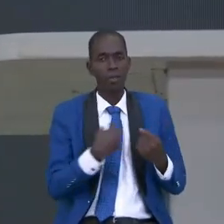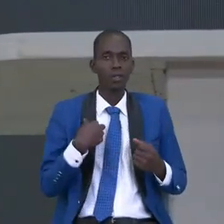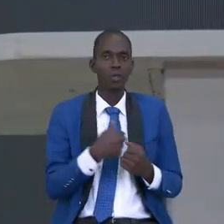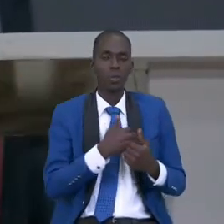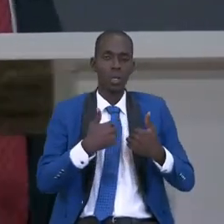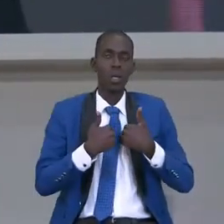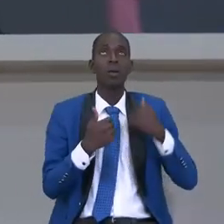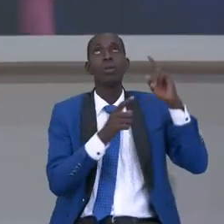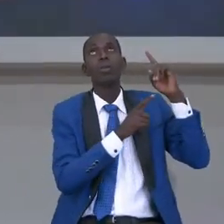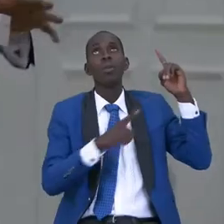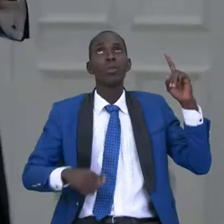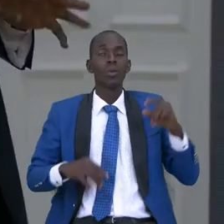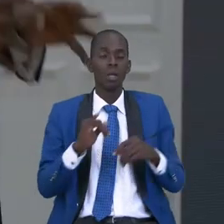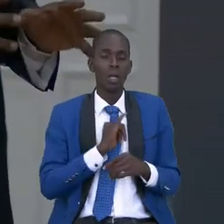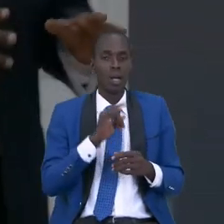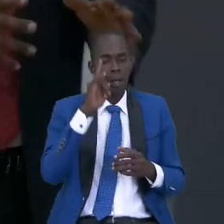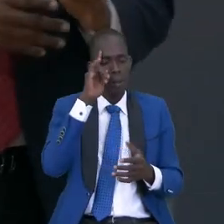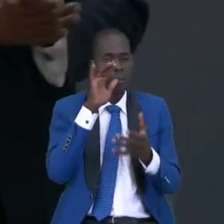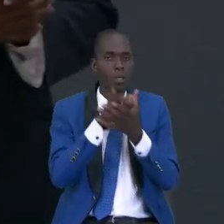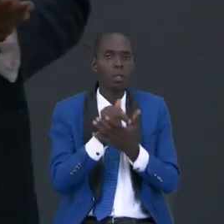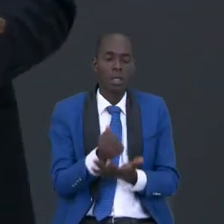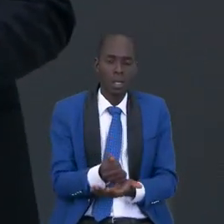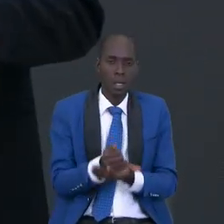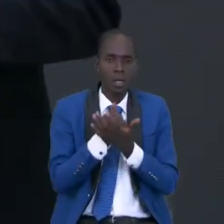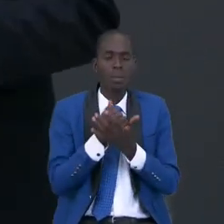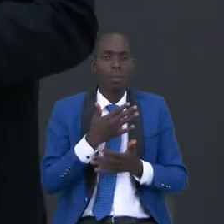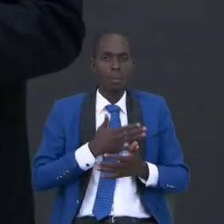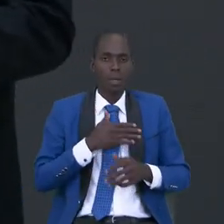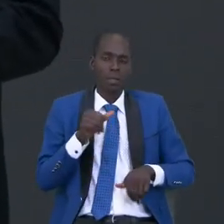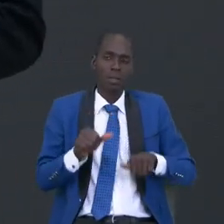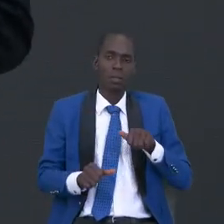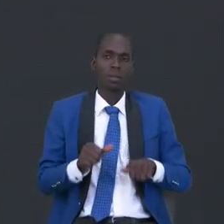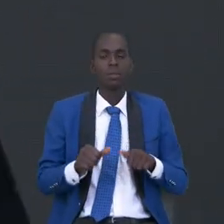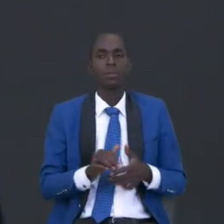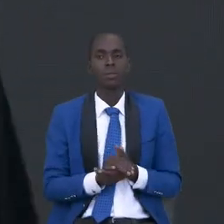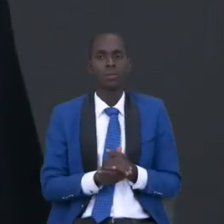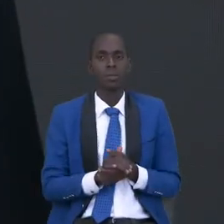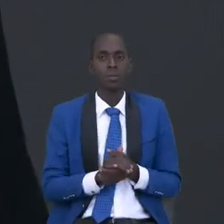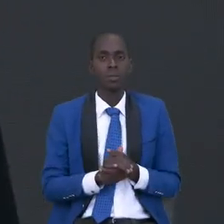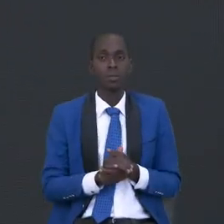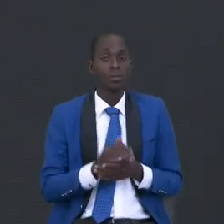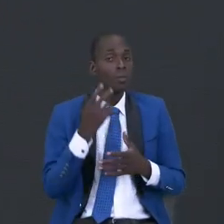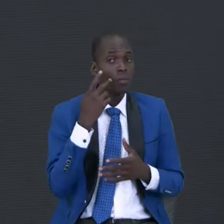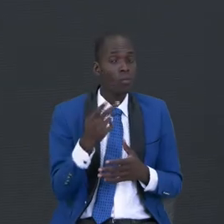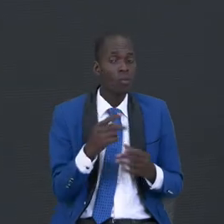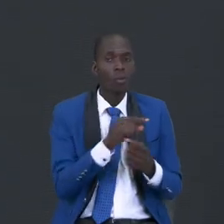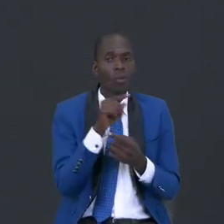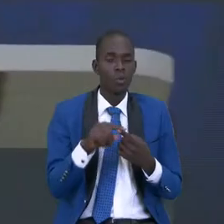Lord, I believe. Help thou mine unbelief. to. When I look